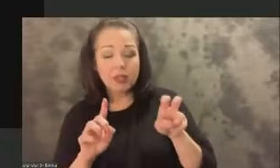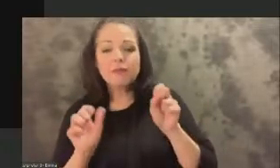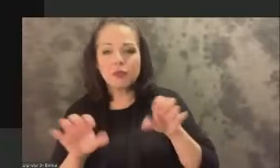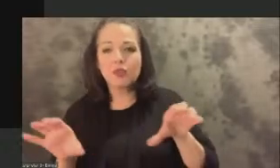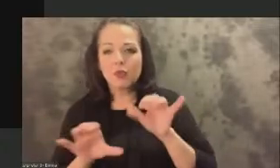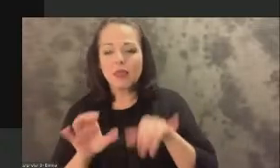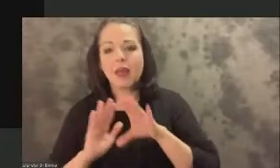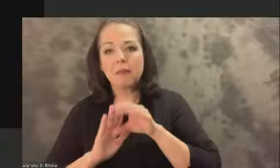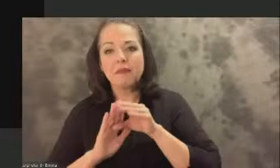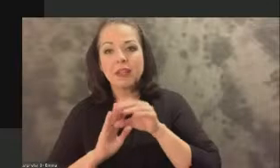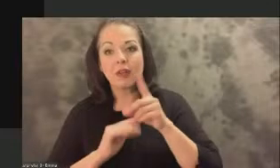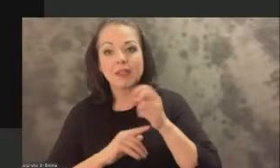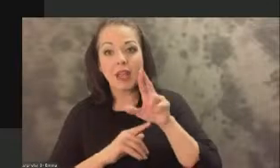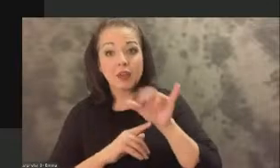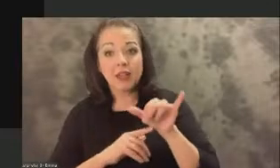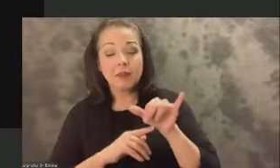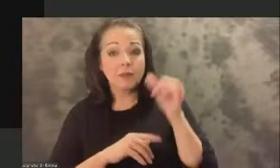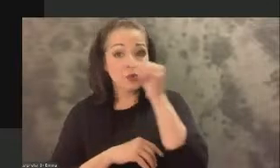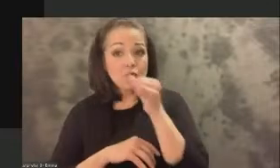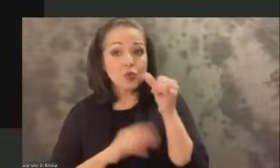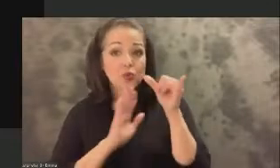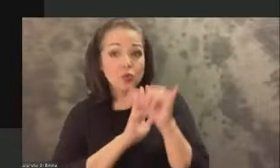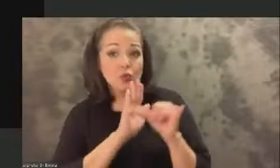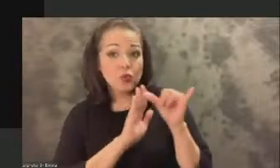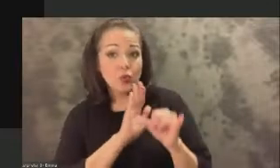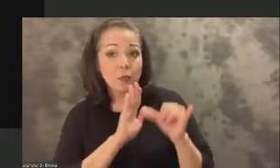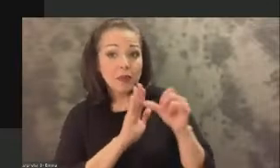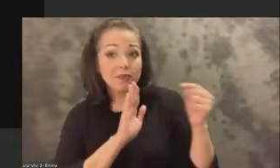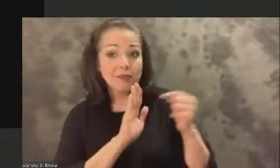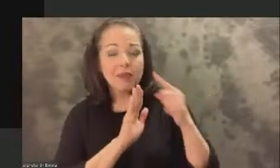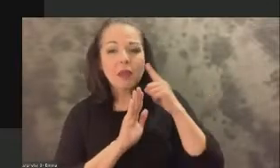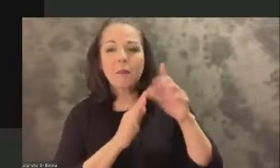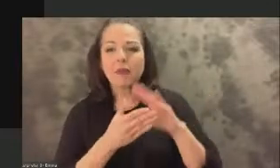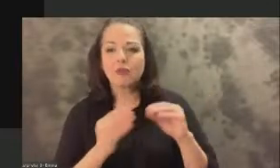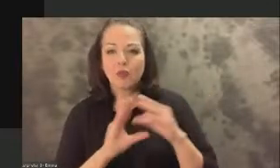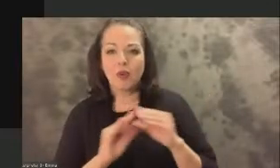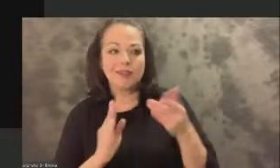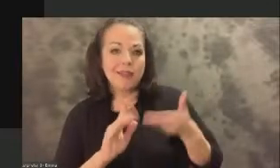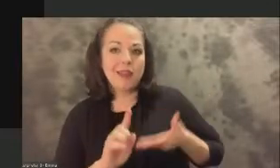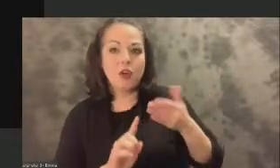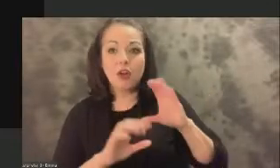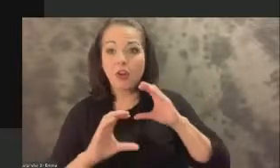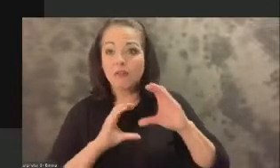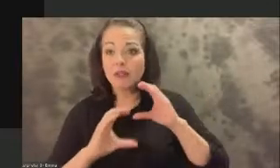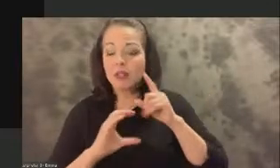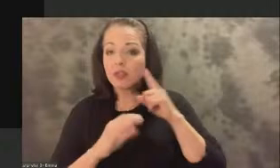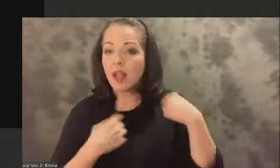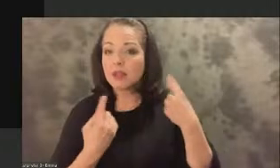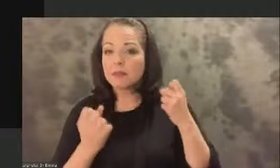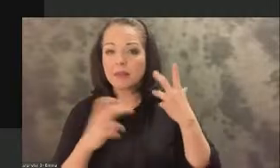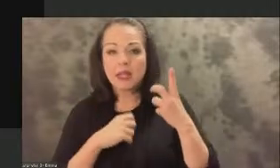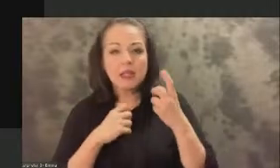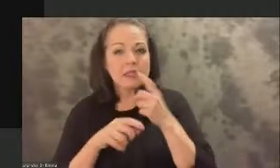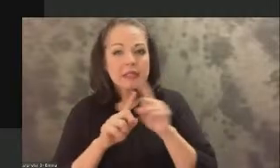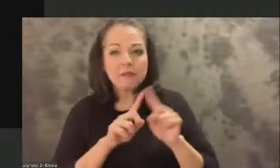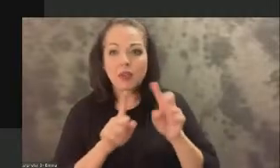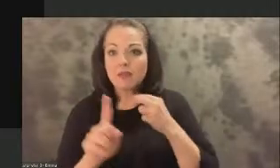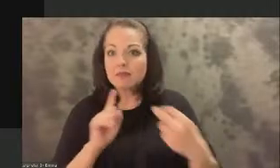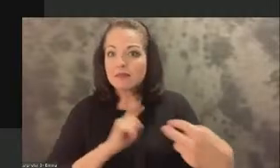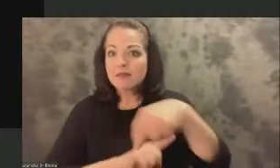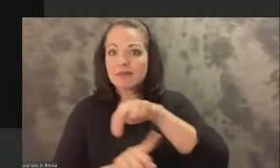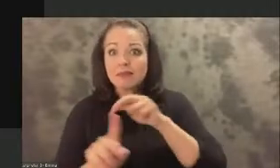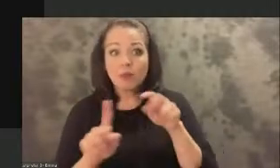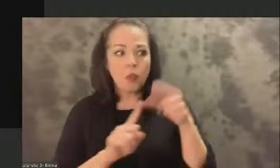video diary is on YouTube. It's featured, my story is featured in The Conversation. It's had a number of views of how I went from one day being